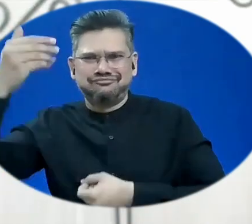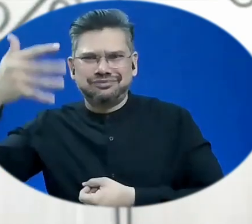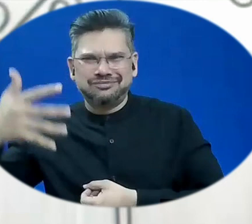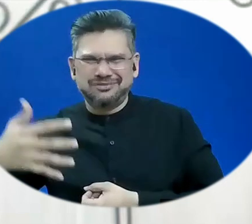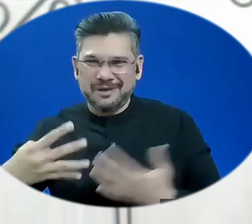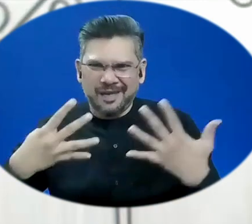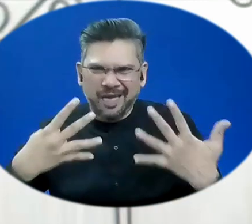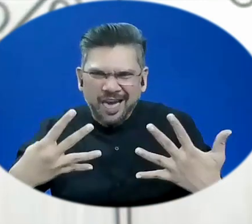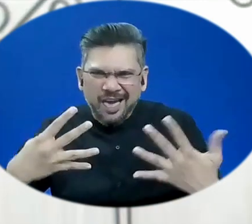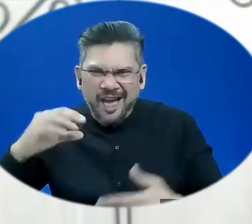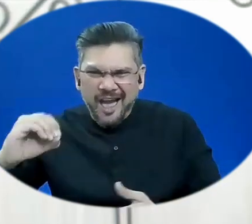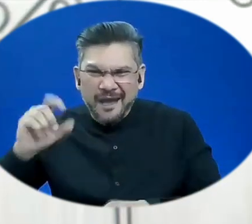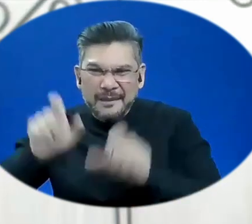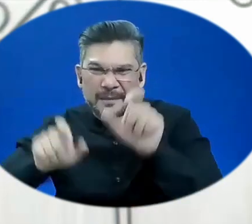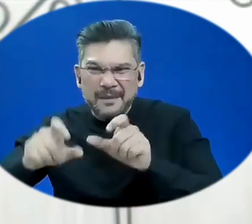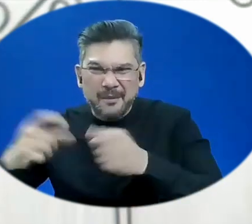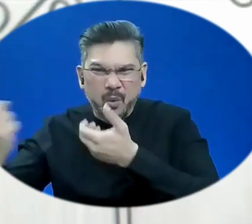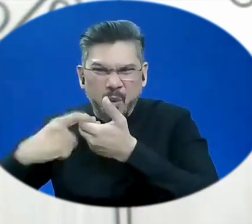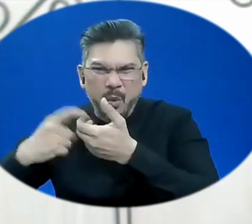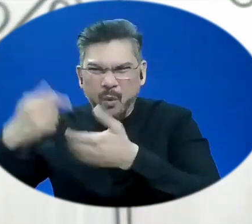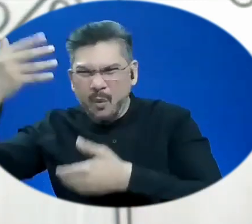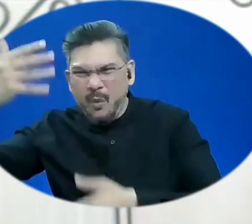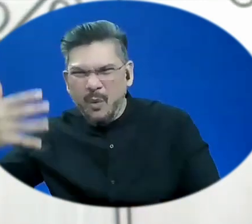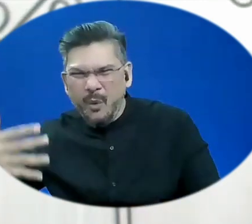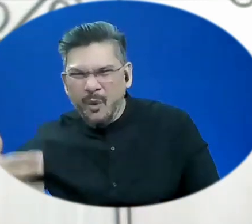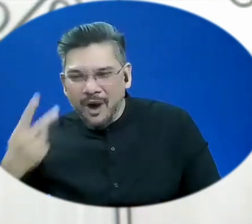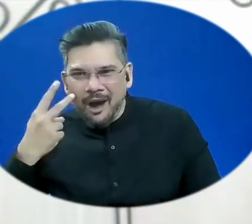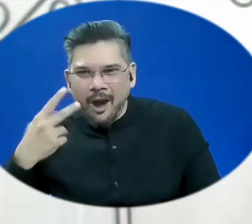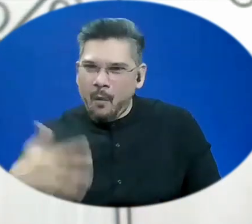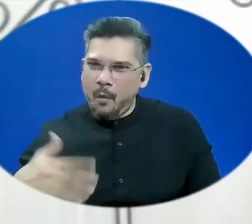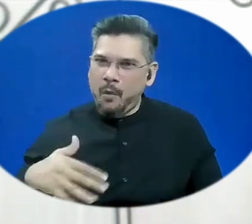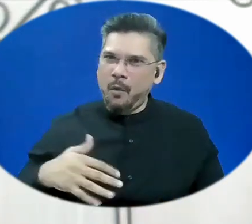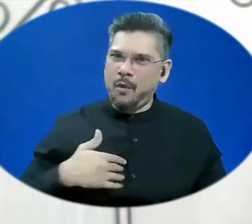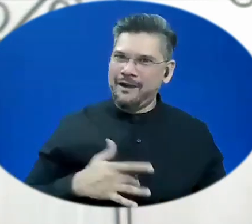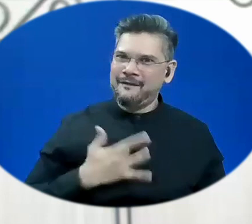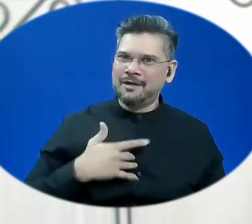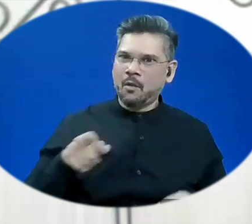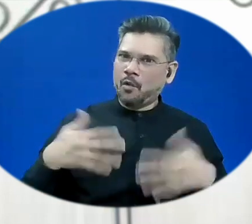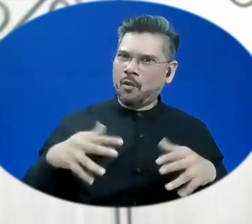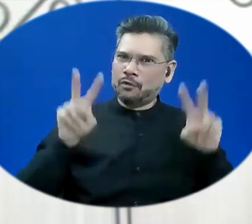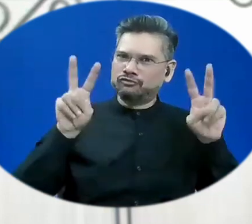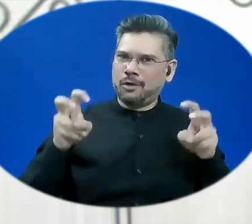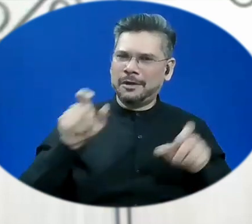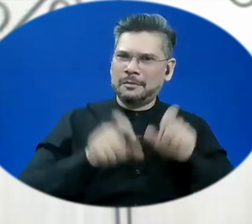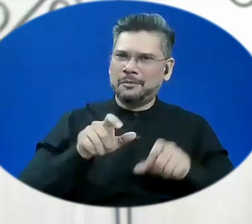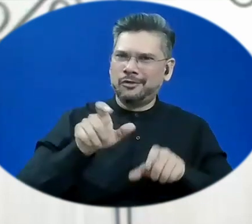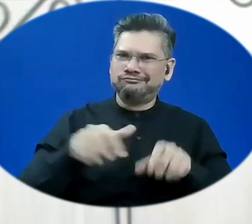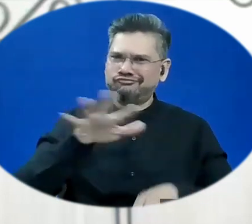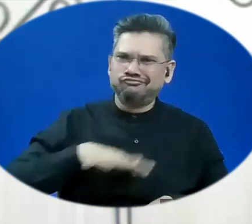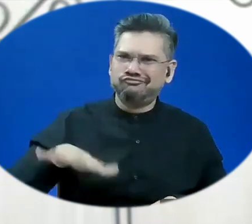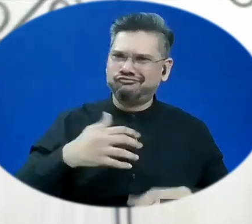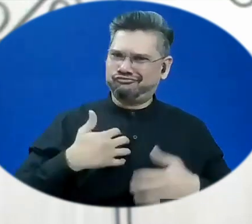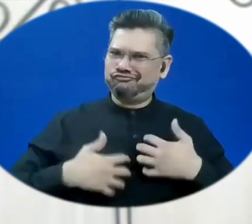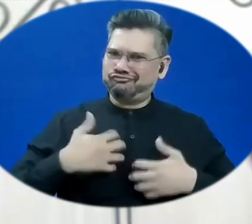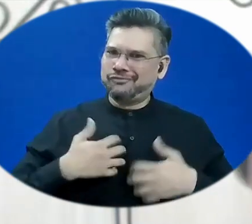pressing topic. You know, globally, everyone's interested. My journey. So my name is Najla Turk, and I'm here from